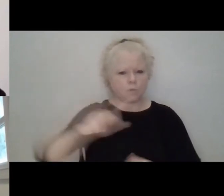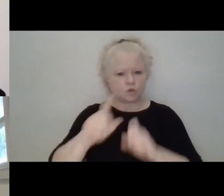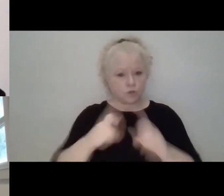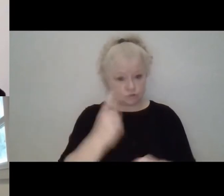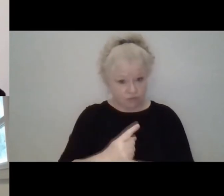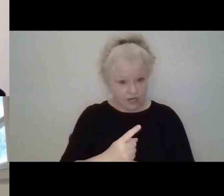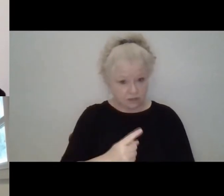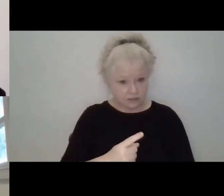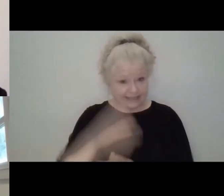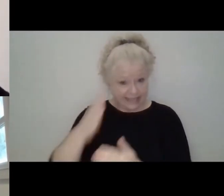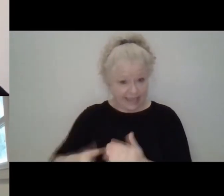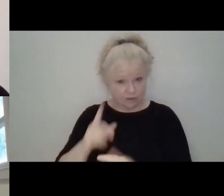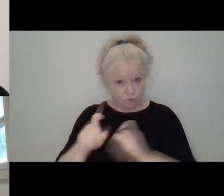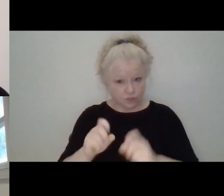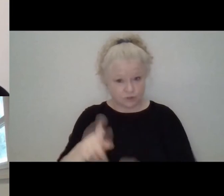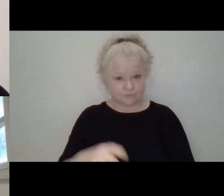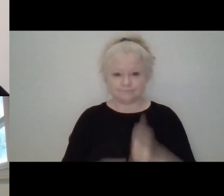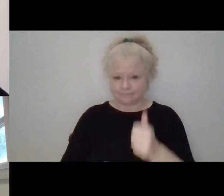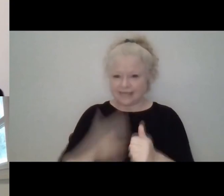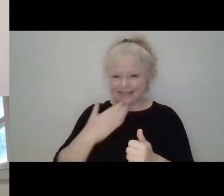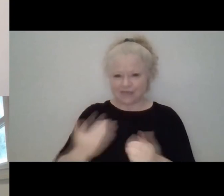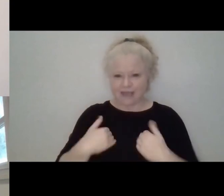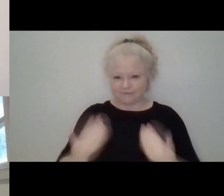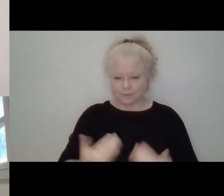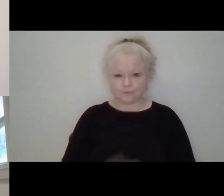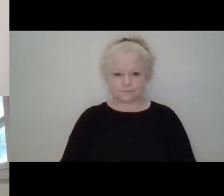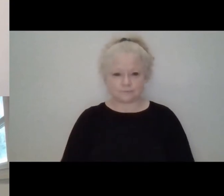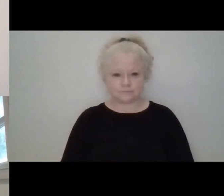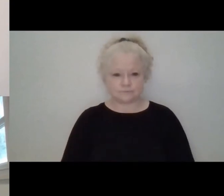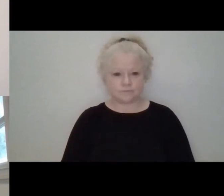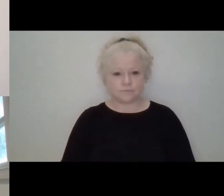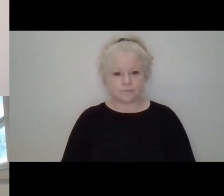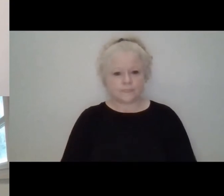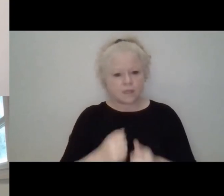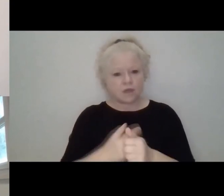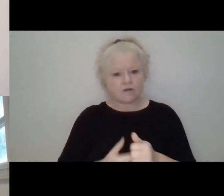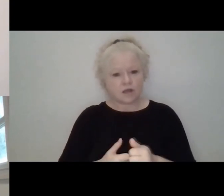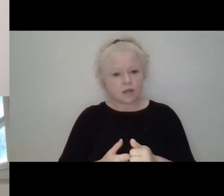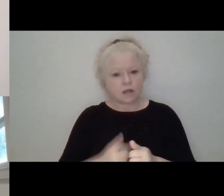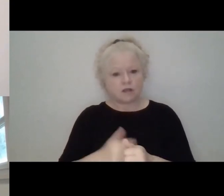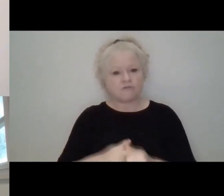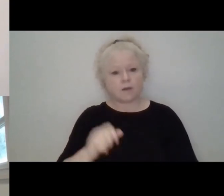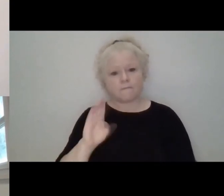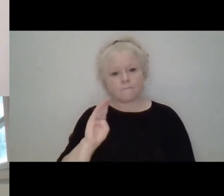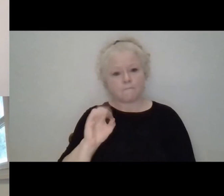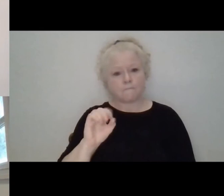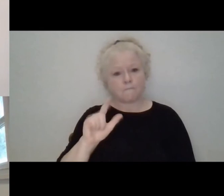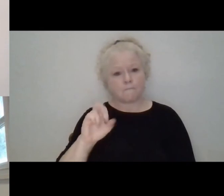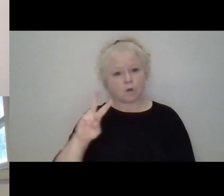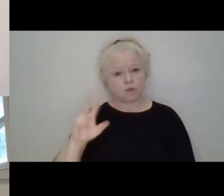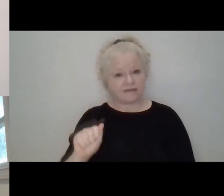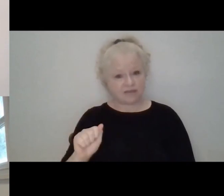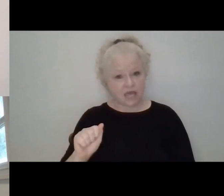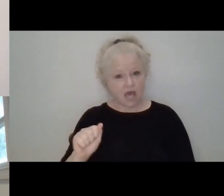sure. Perfect. Thank you. Thank you for having me. Well, I'm from La Paz, Bolivia, and that's where I say I'm